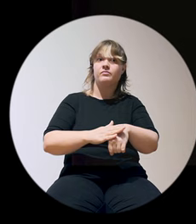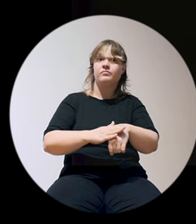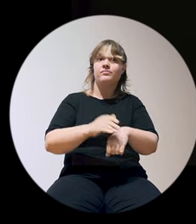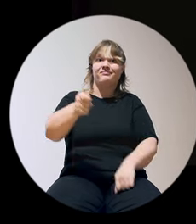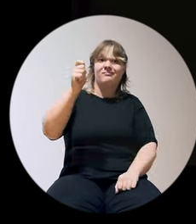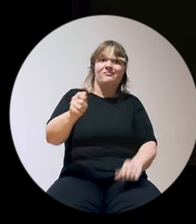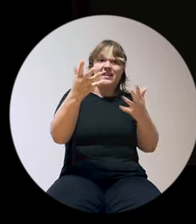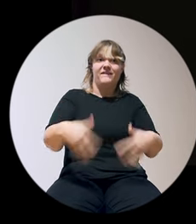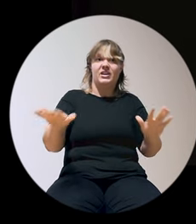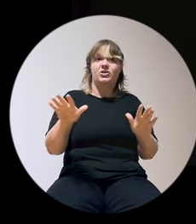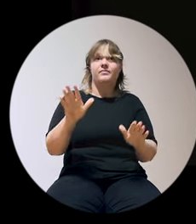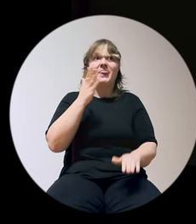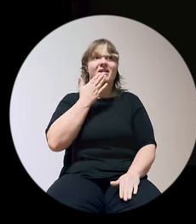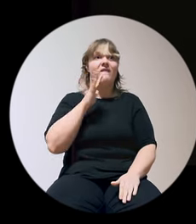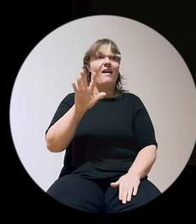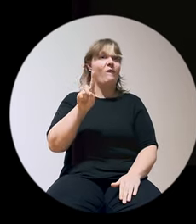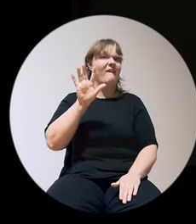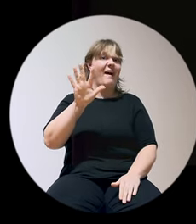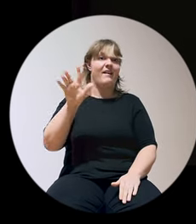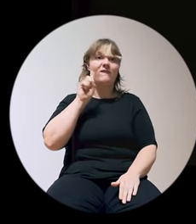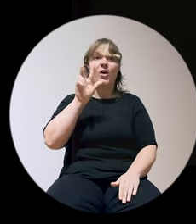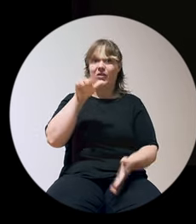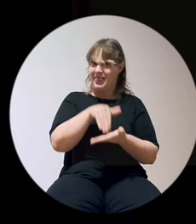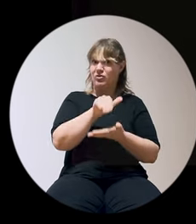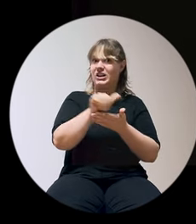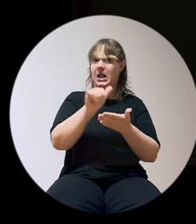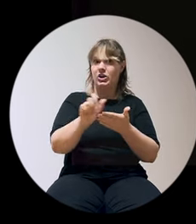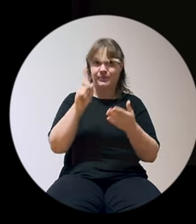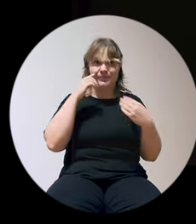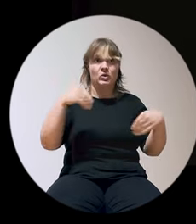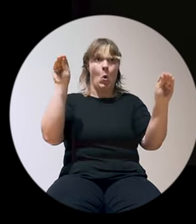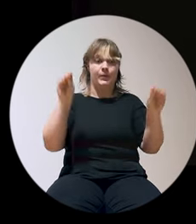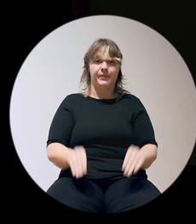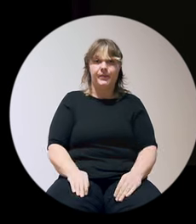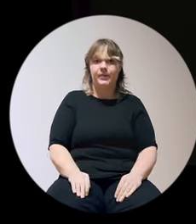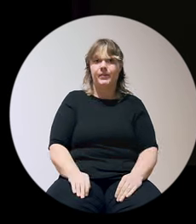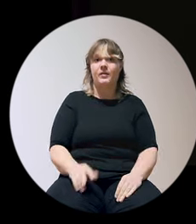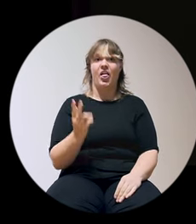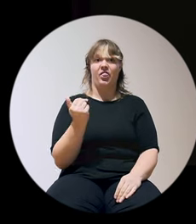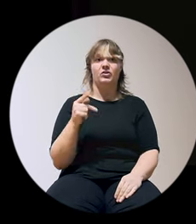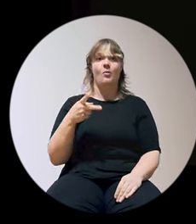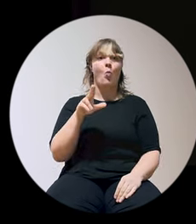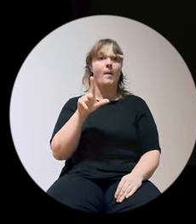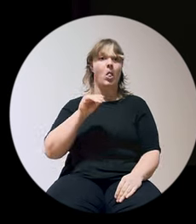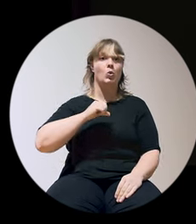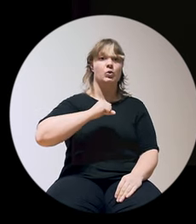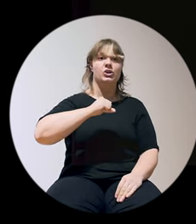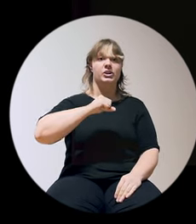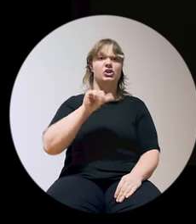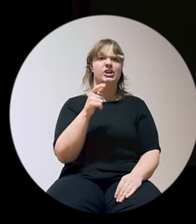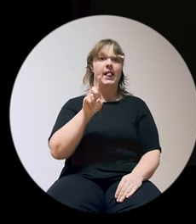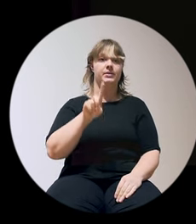Thank you. 5155 for $3,000. 13, a Pueblo shield.